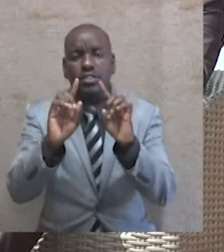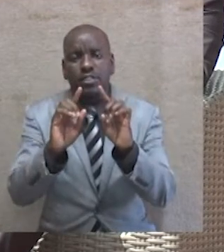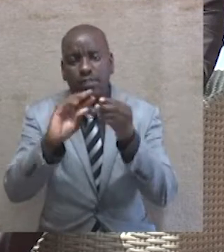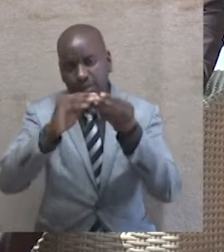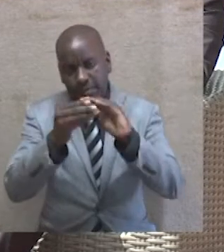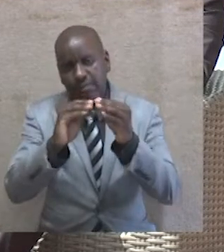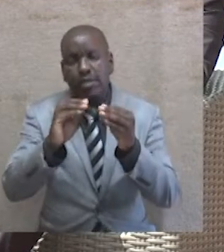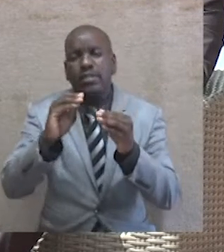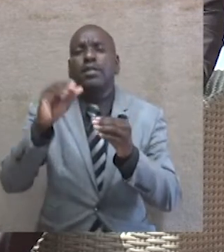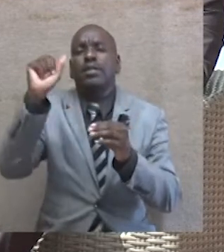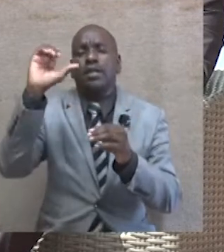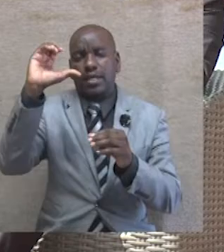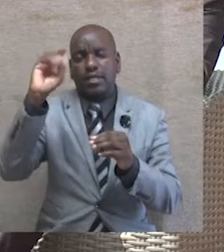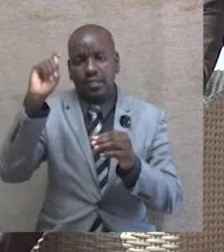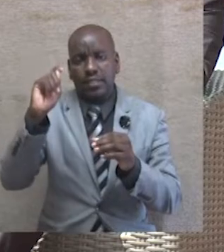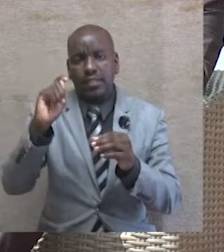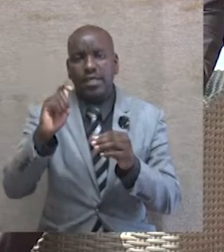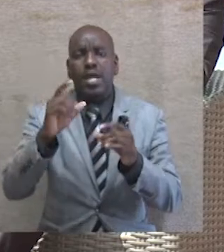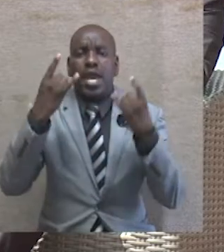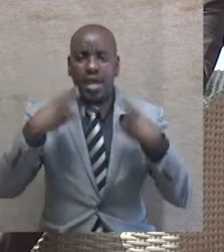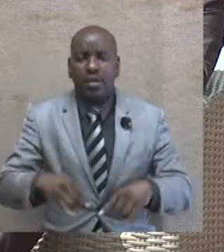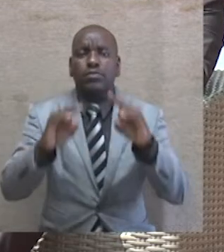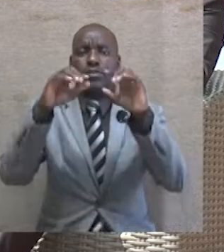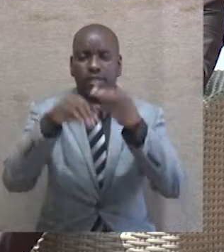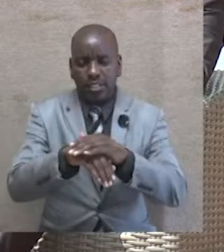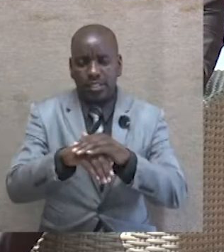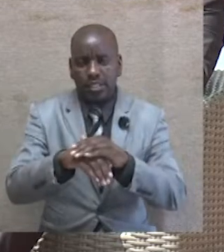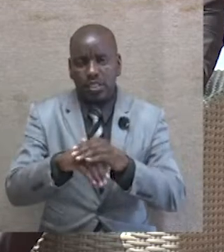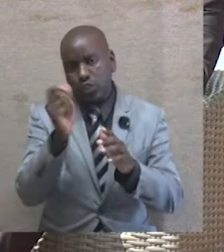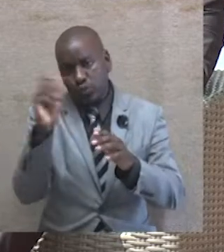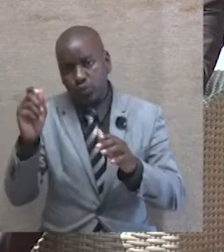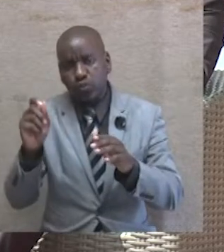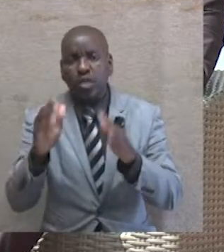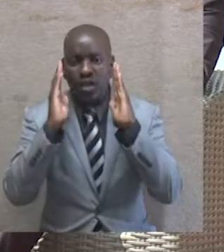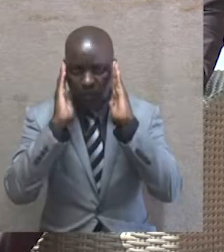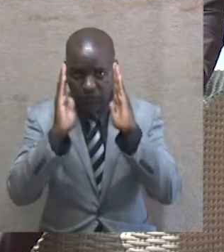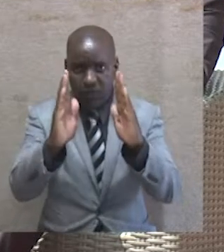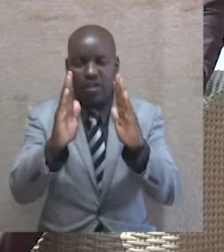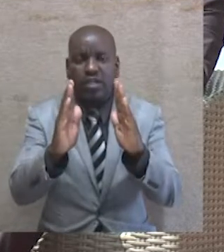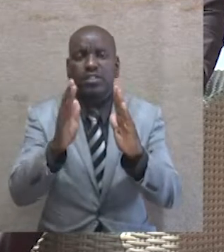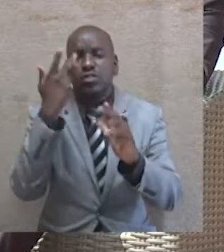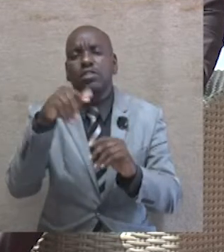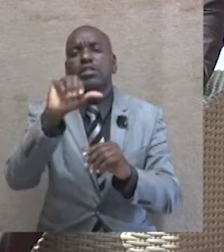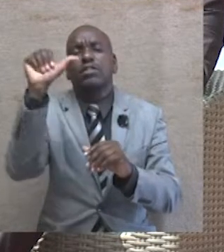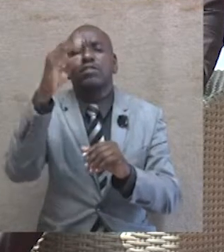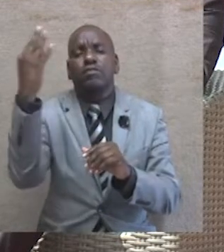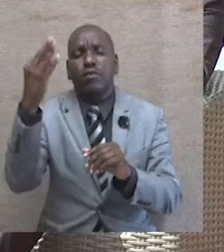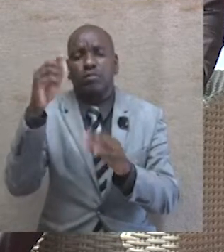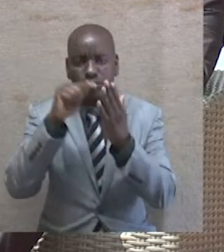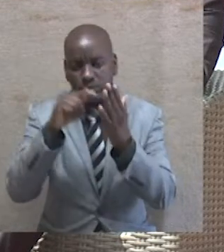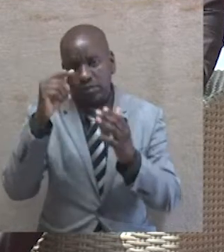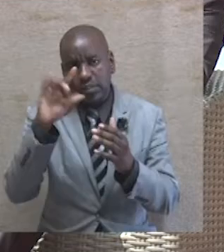Act, which talks about health in schools. But in particular, we are focusing today on Section